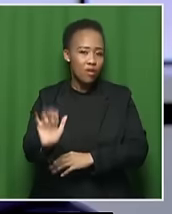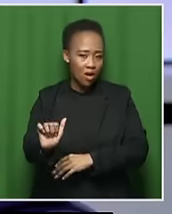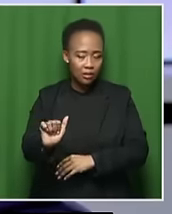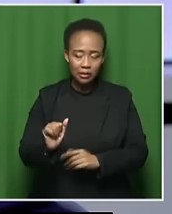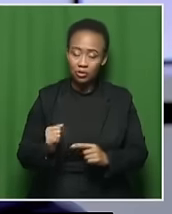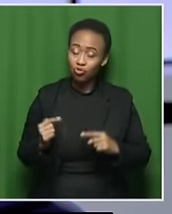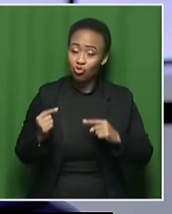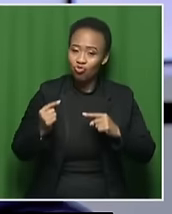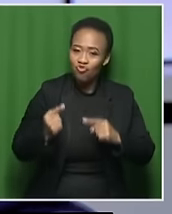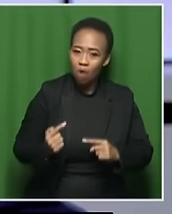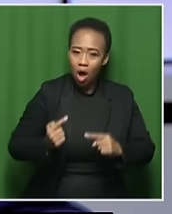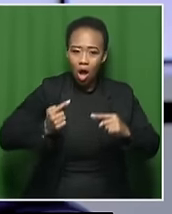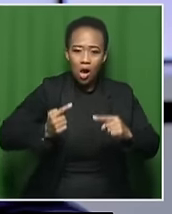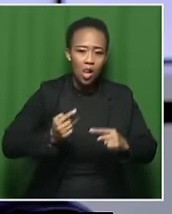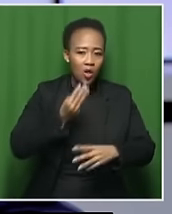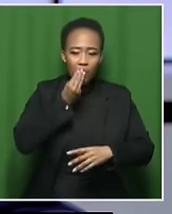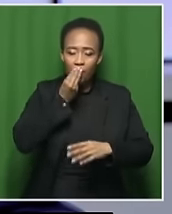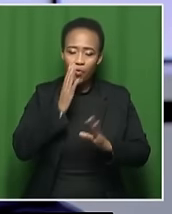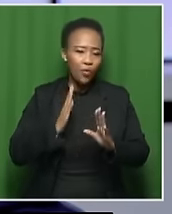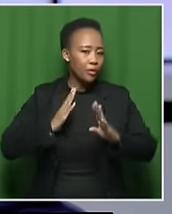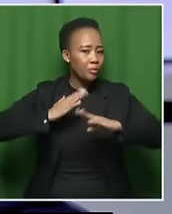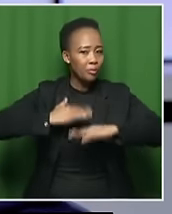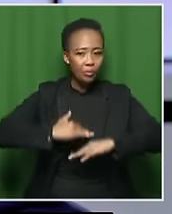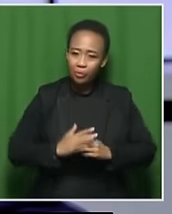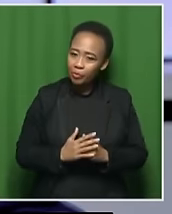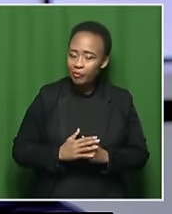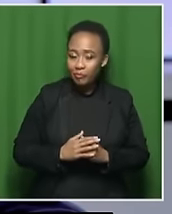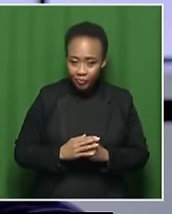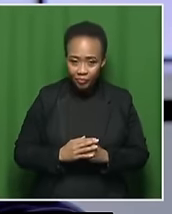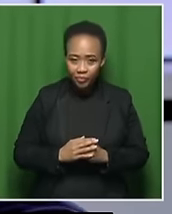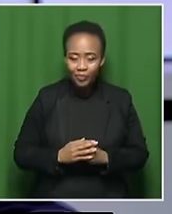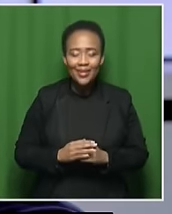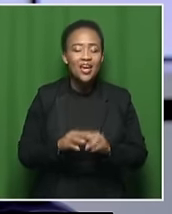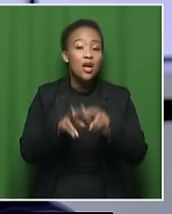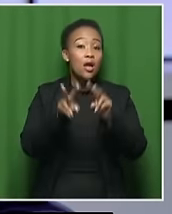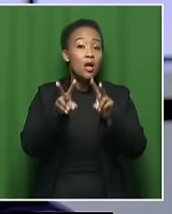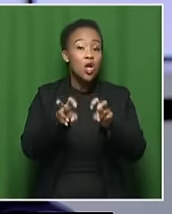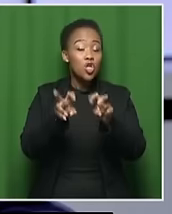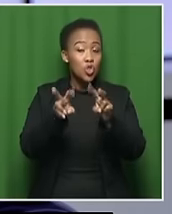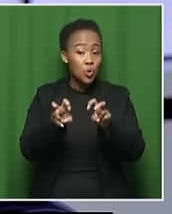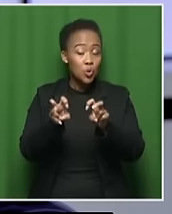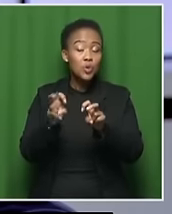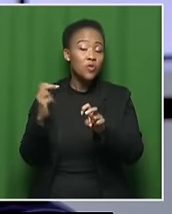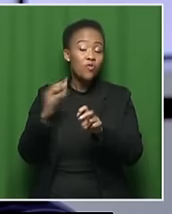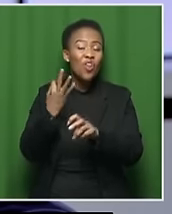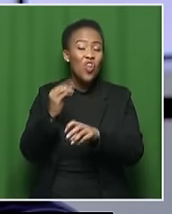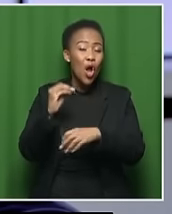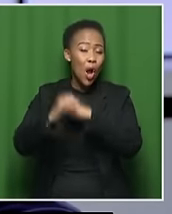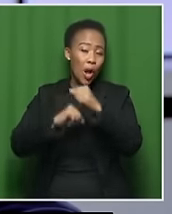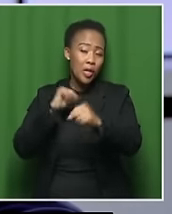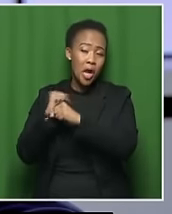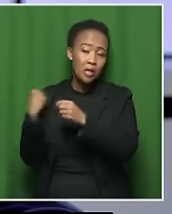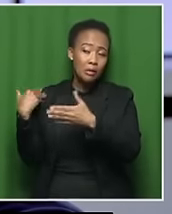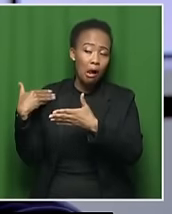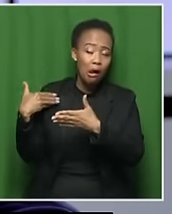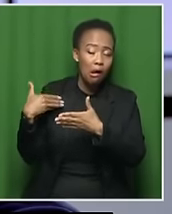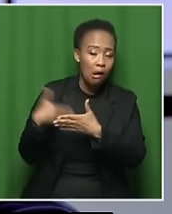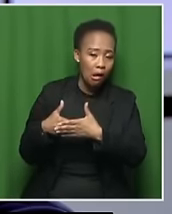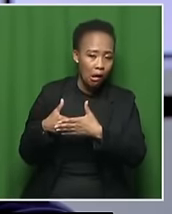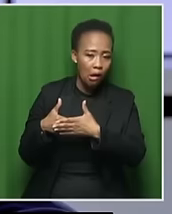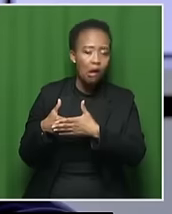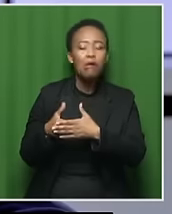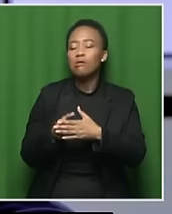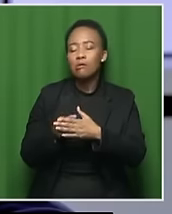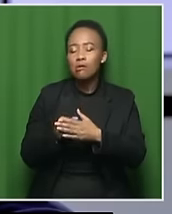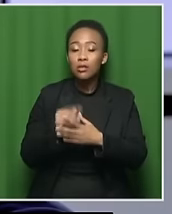table. So those are issues that we've seen over 30 years where